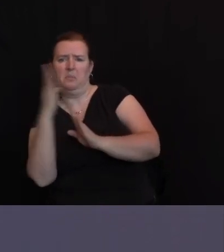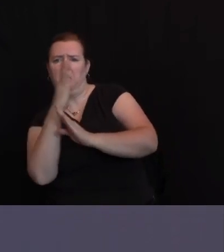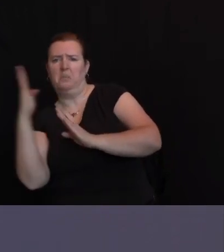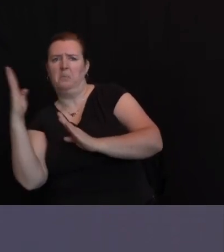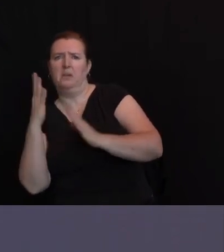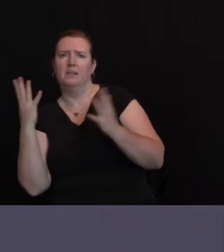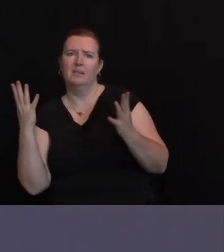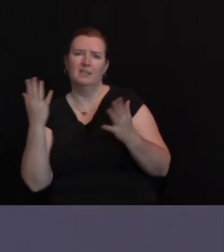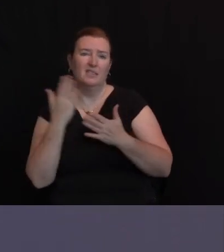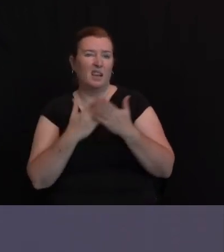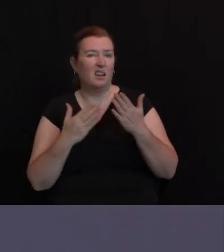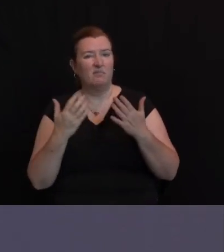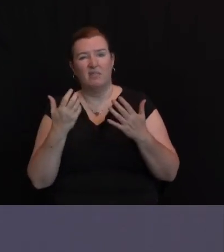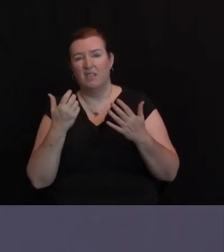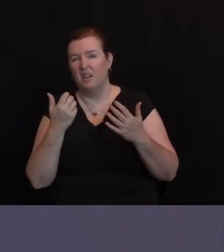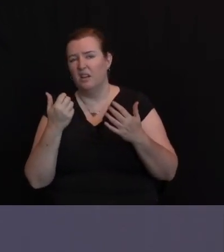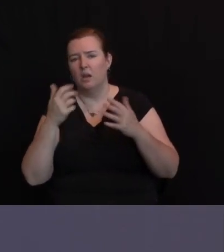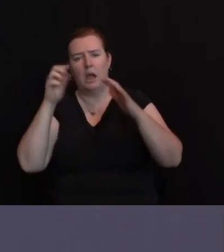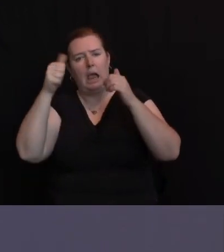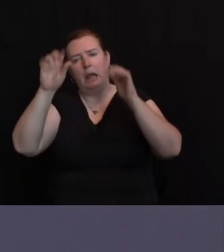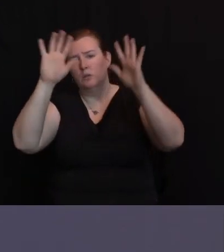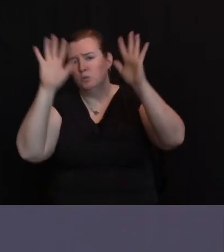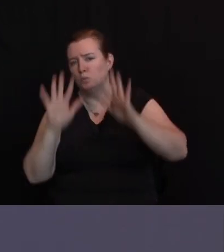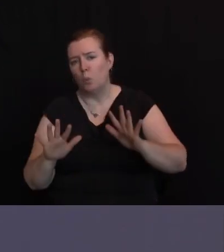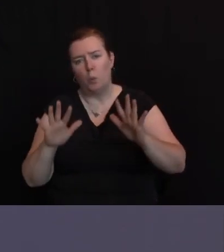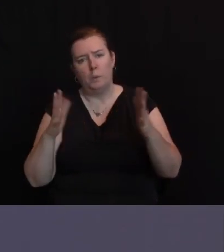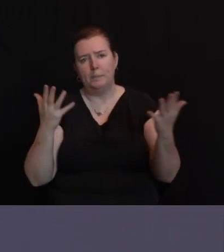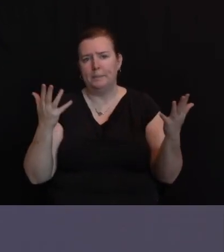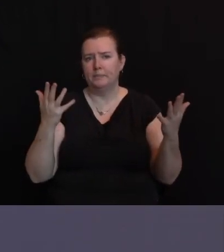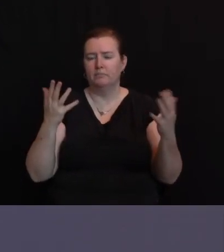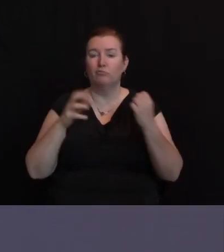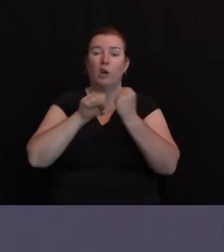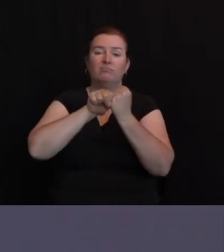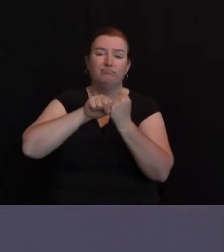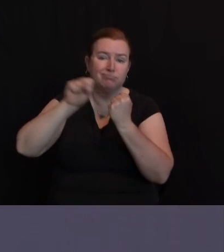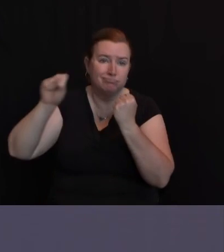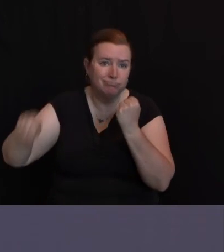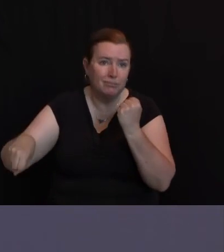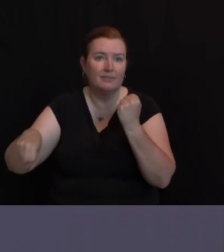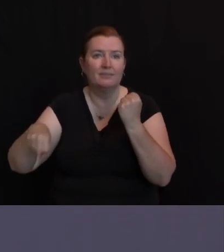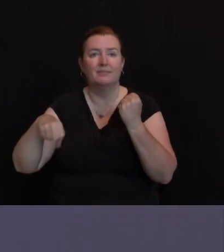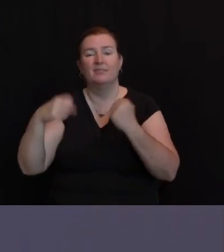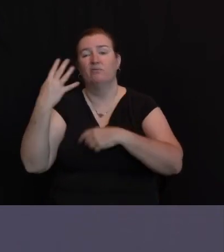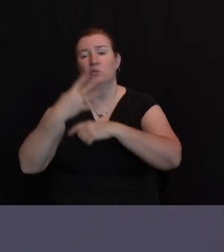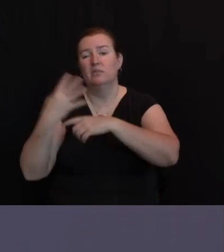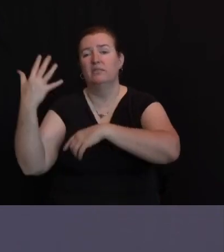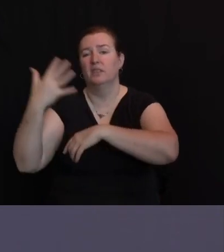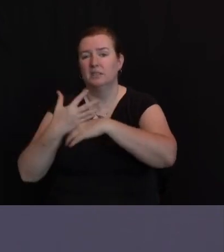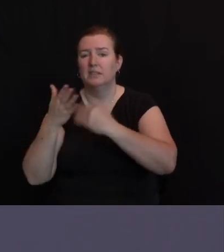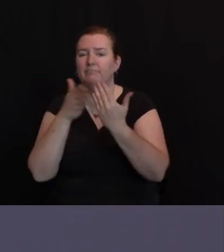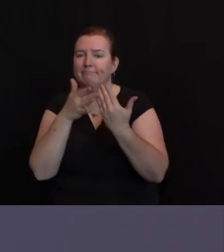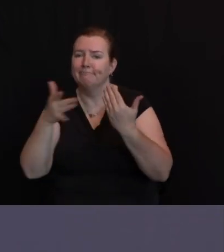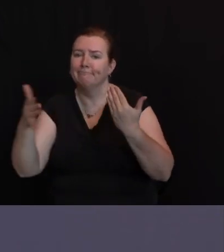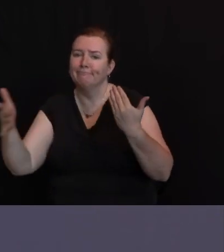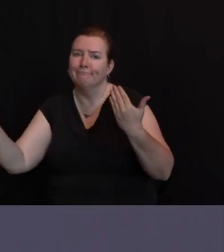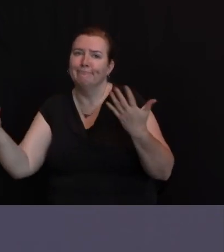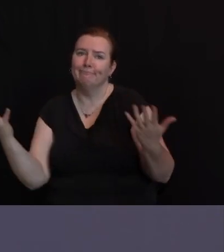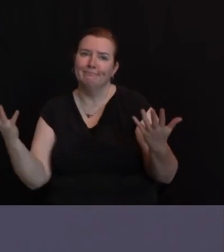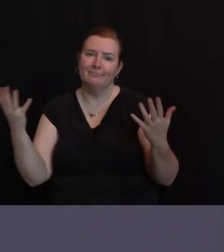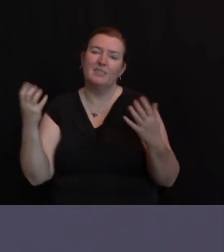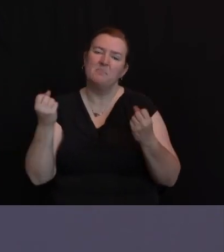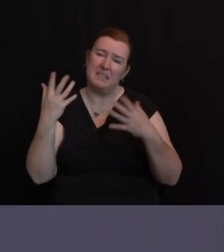every storm that the three of us have been involved with, that are not going to be on in the next couple of days. It's going to be a many-day process. And so